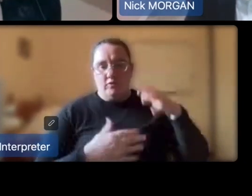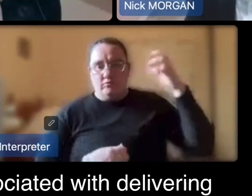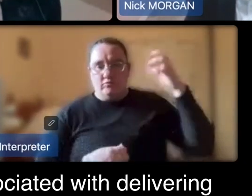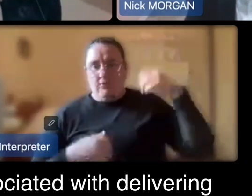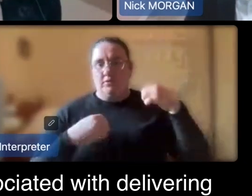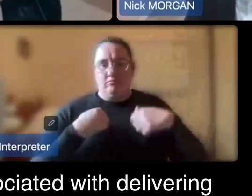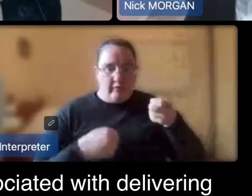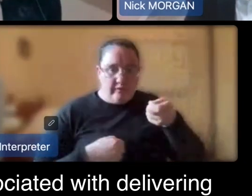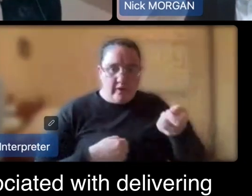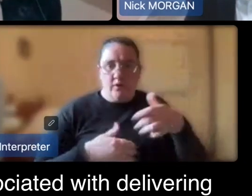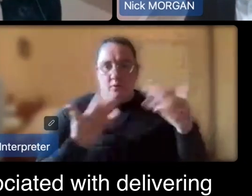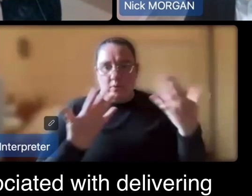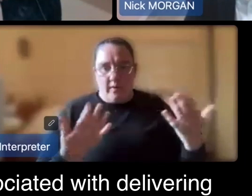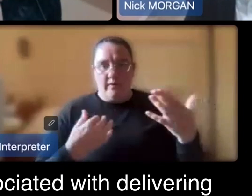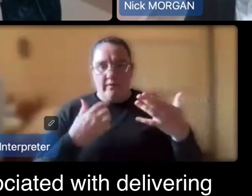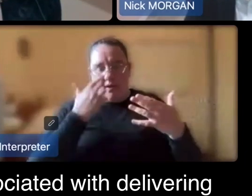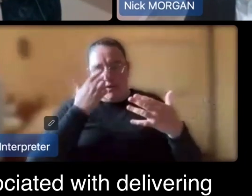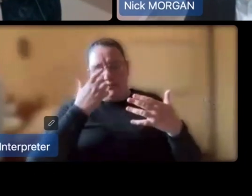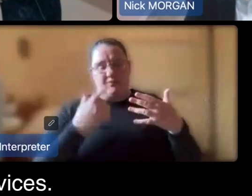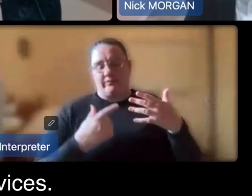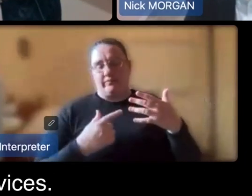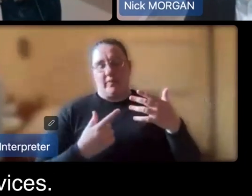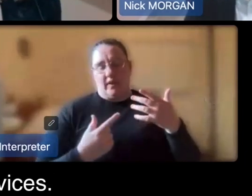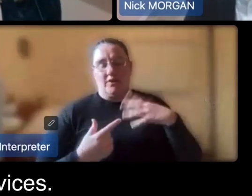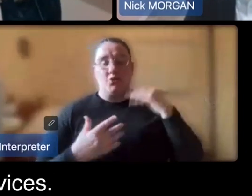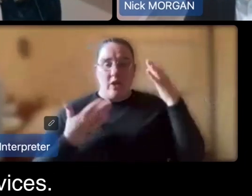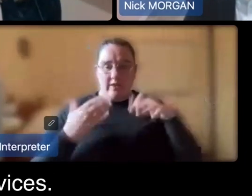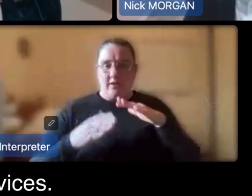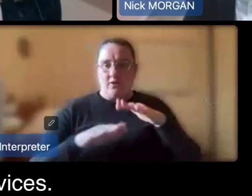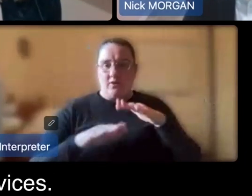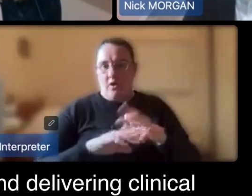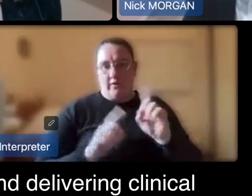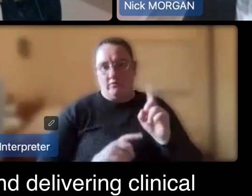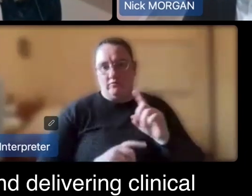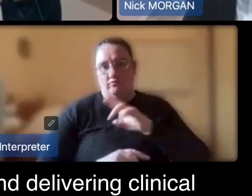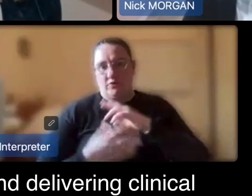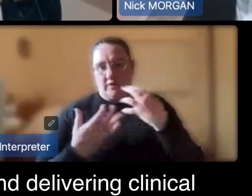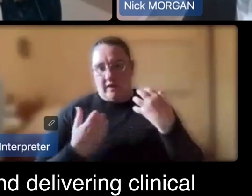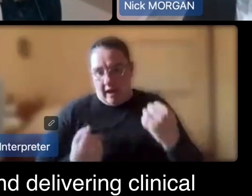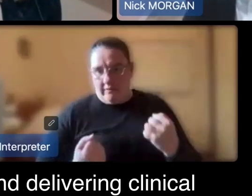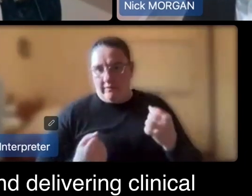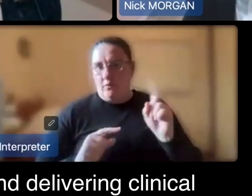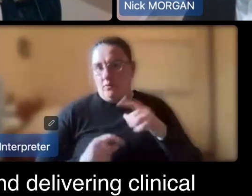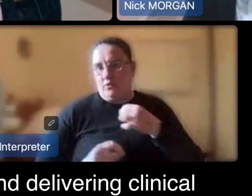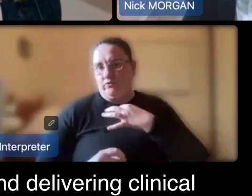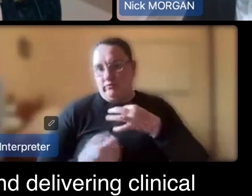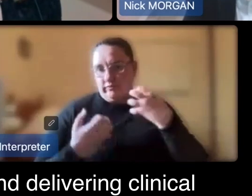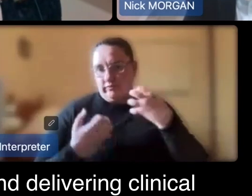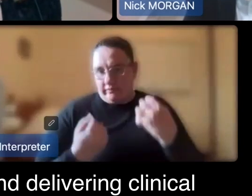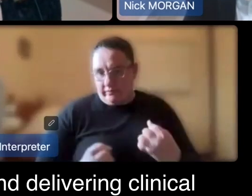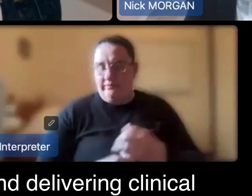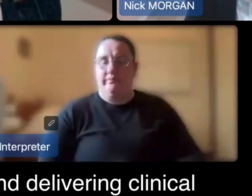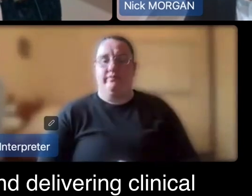calibrated depending on what the risks are associated with delivering those services. In terms of moving up and